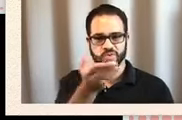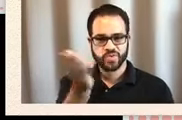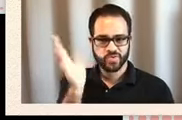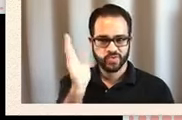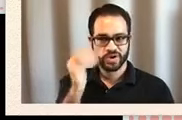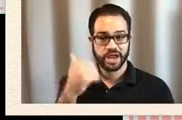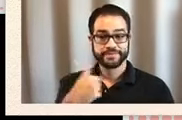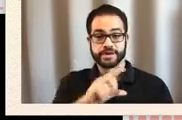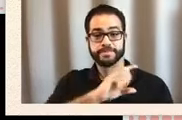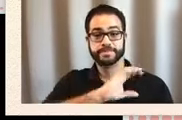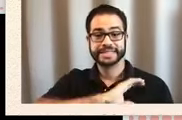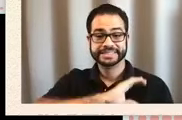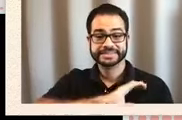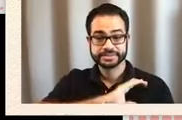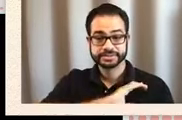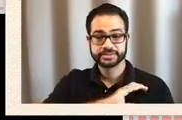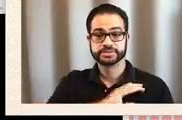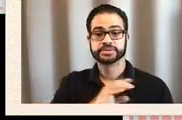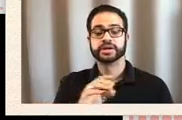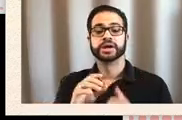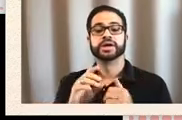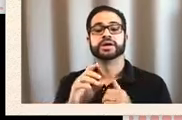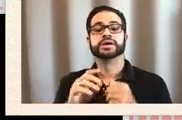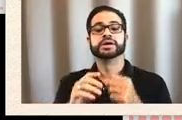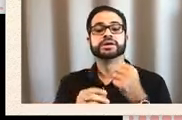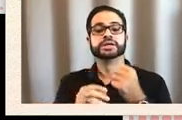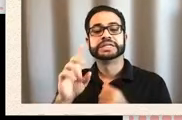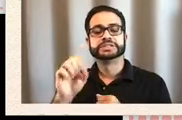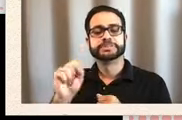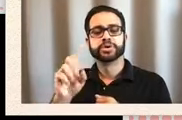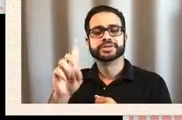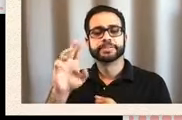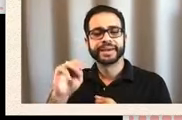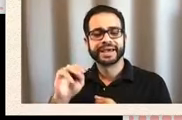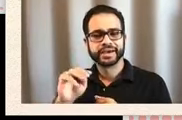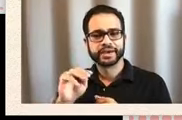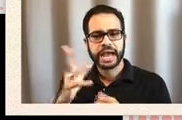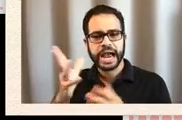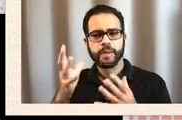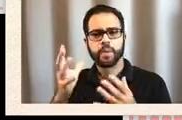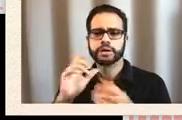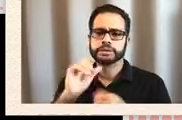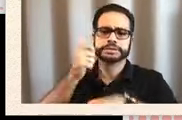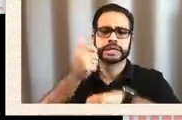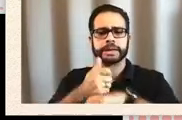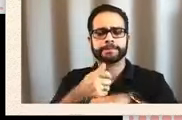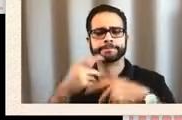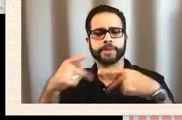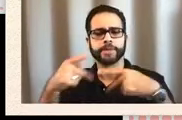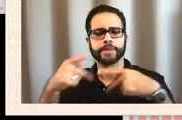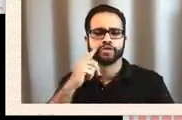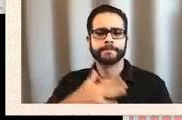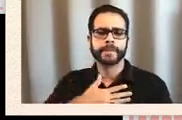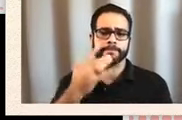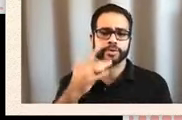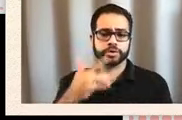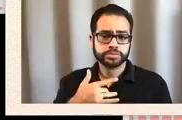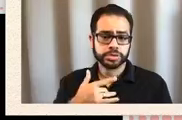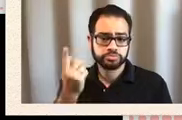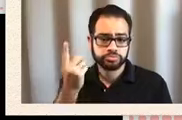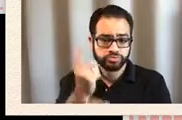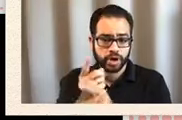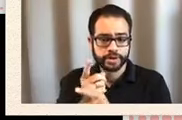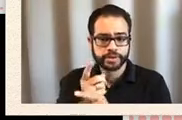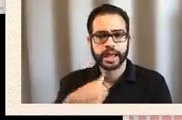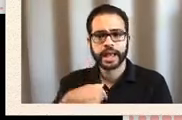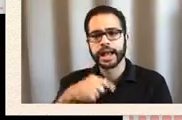supported decision-making work in this. I wanted to throw me a birthday party, right? So I had to get funding, so I had